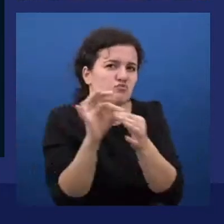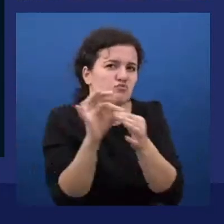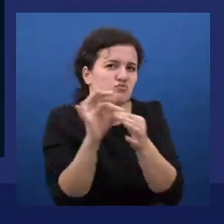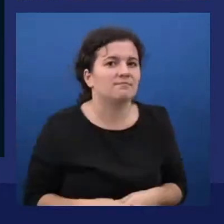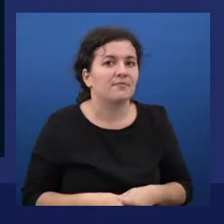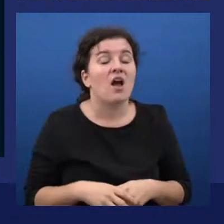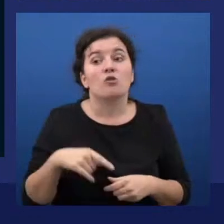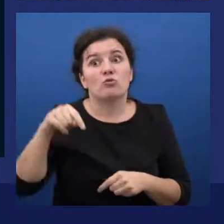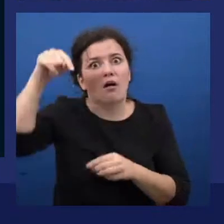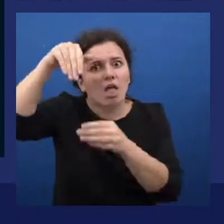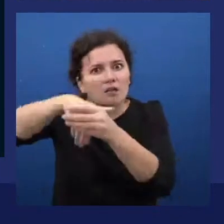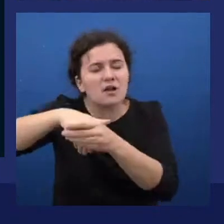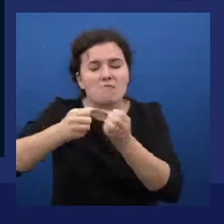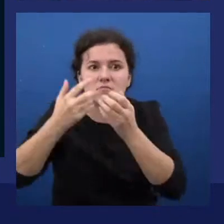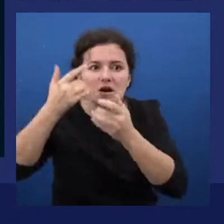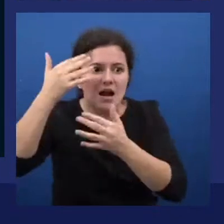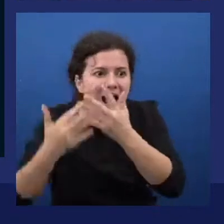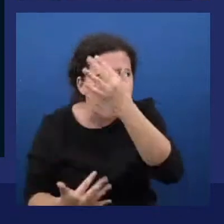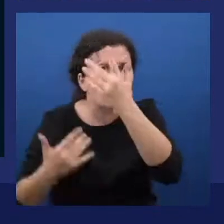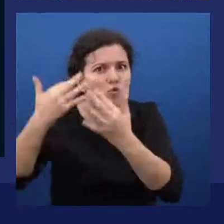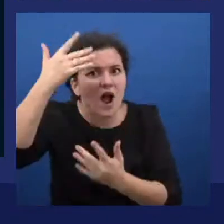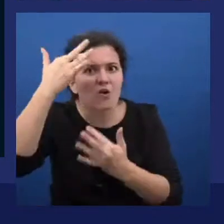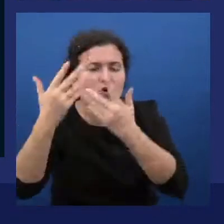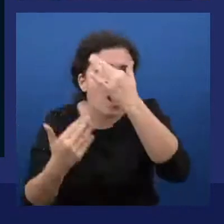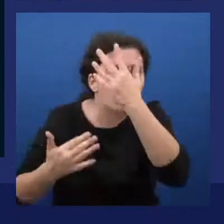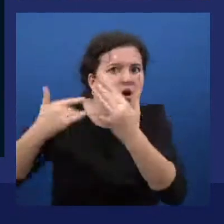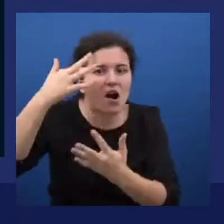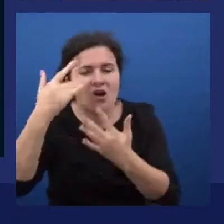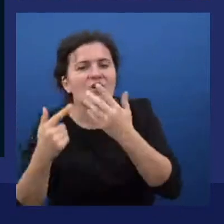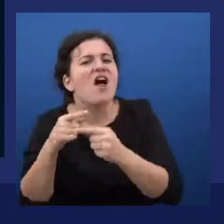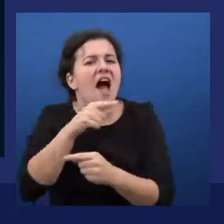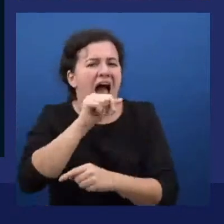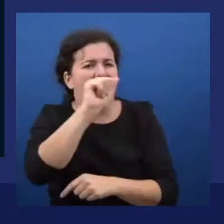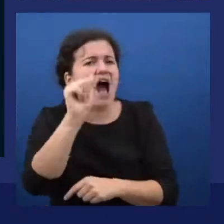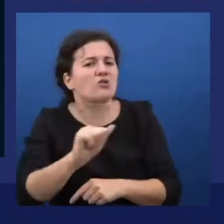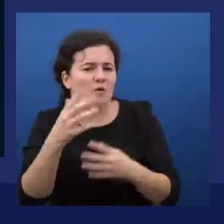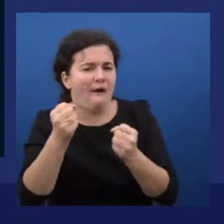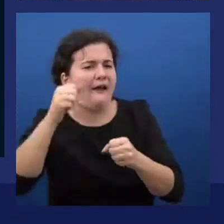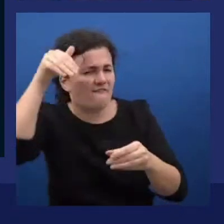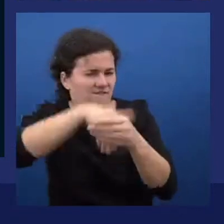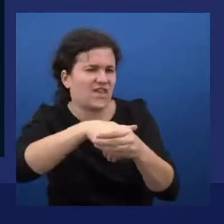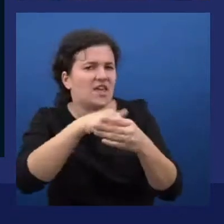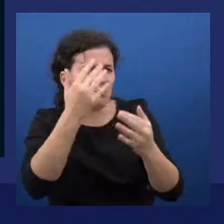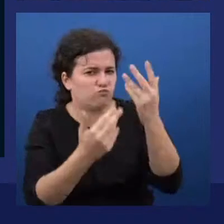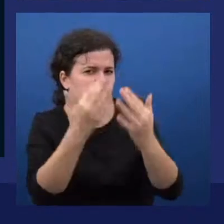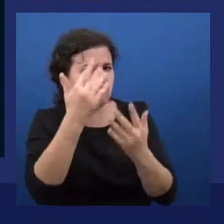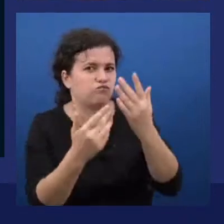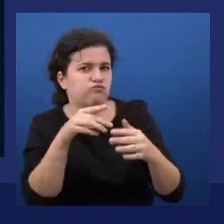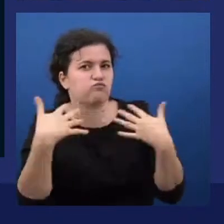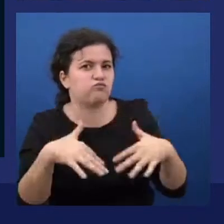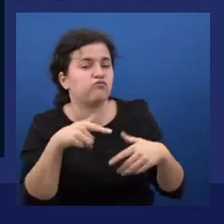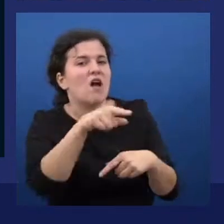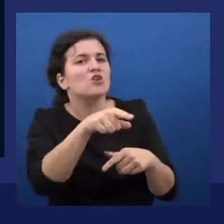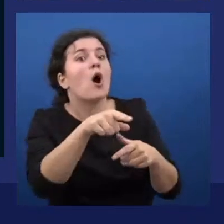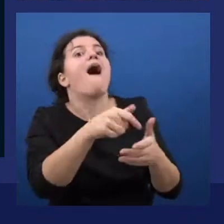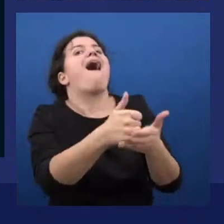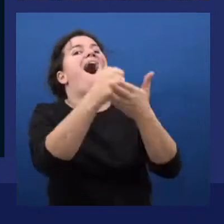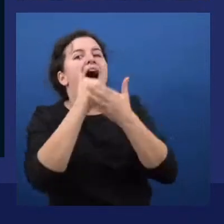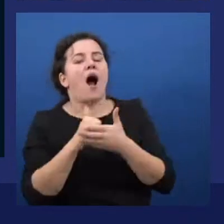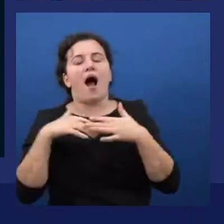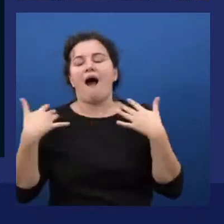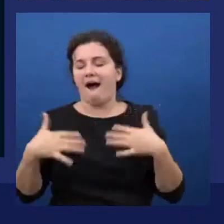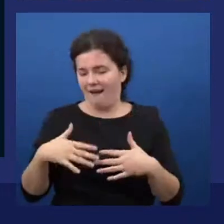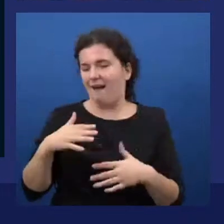calculators on Azure where they can help you to kind of understand